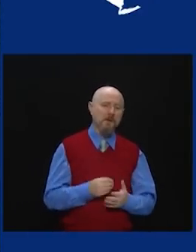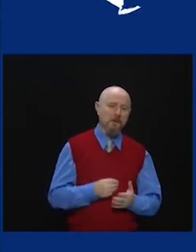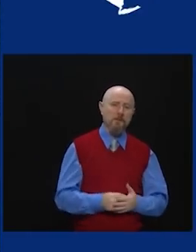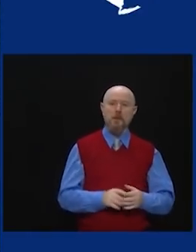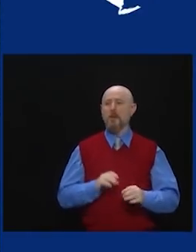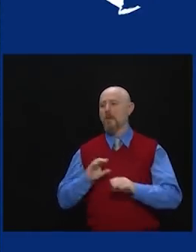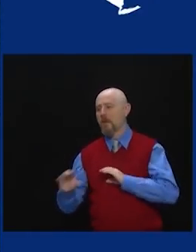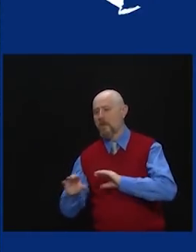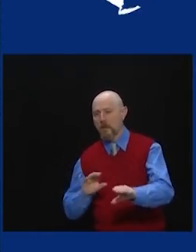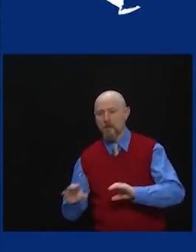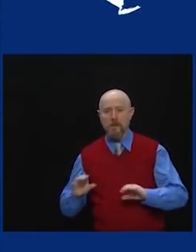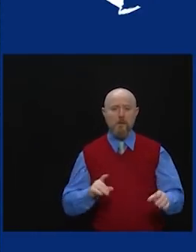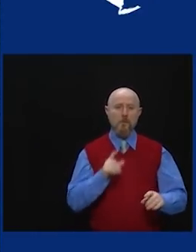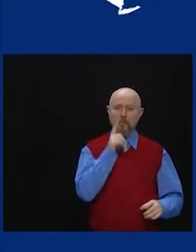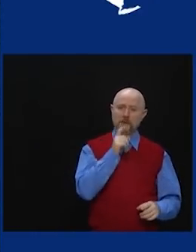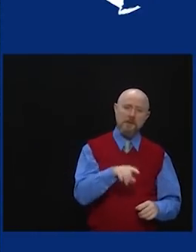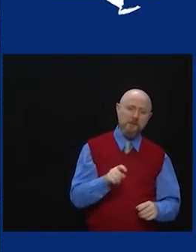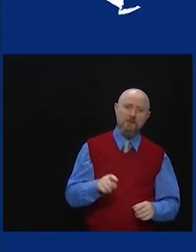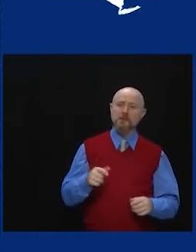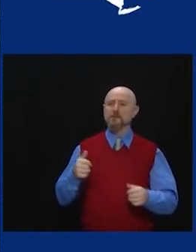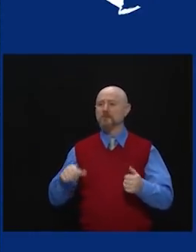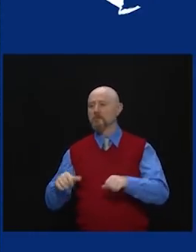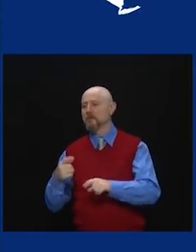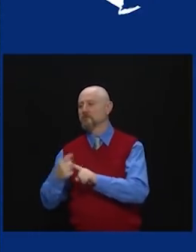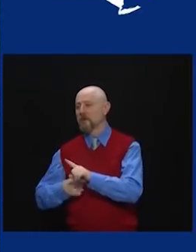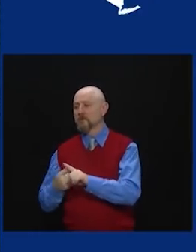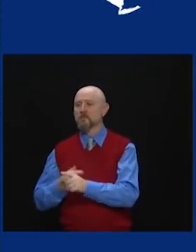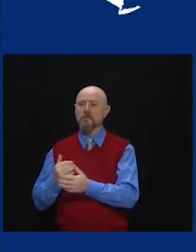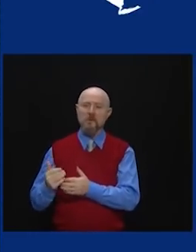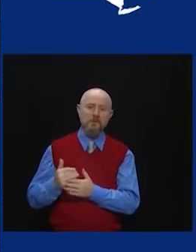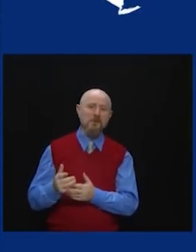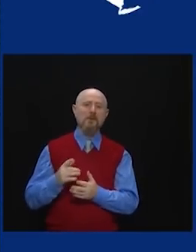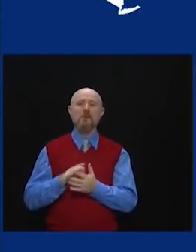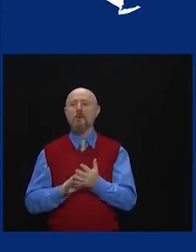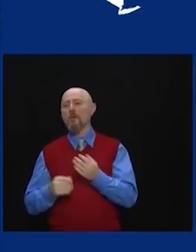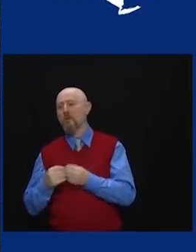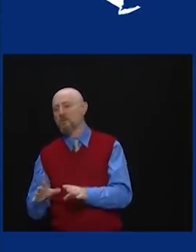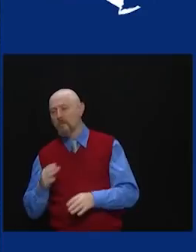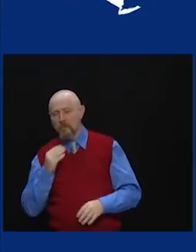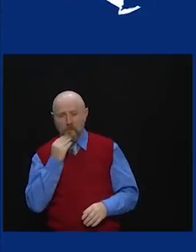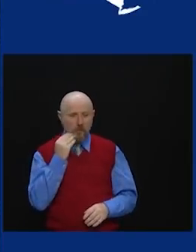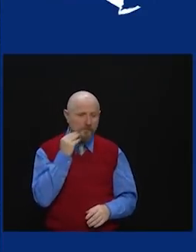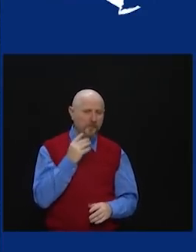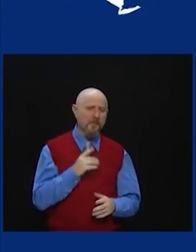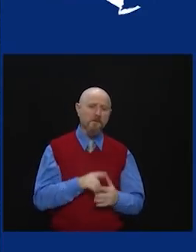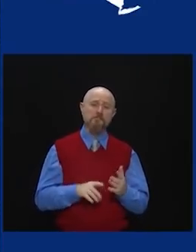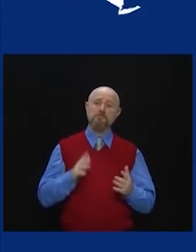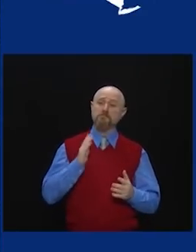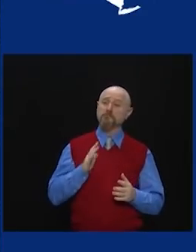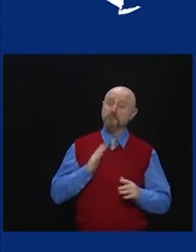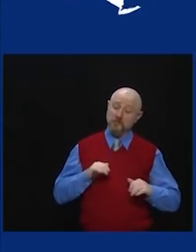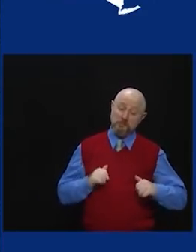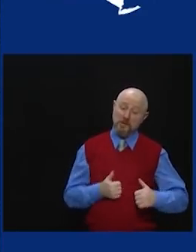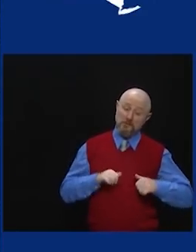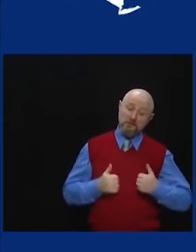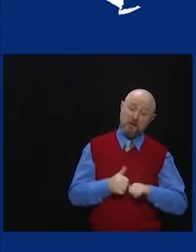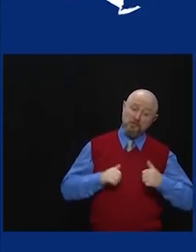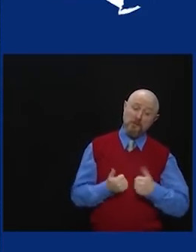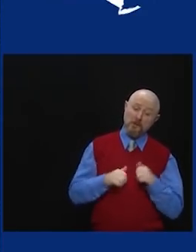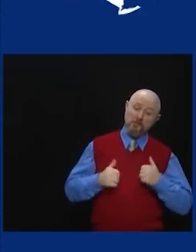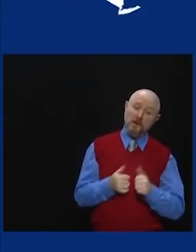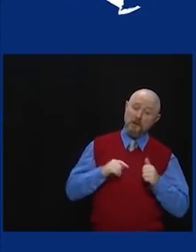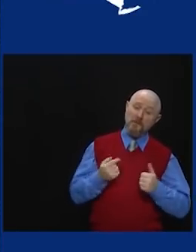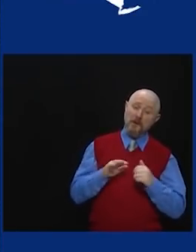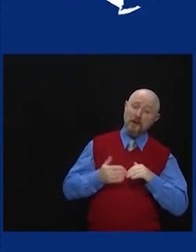denied rent relief when they were losing their homes, and all the early just couple days of challenges compounded with a huge spike in